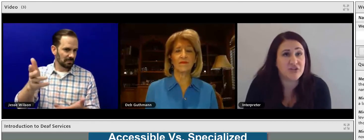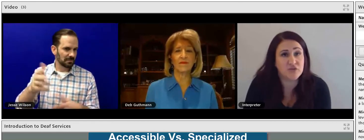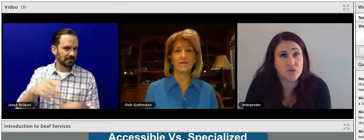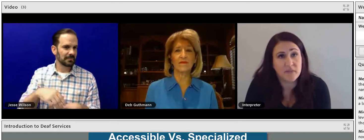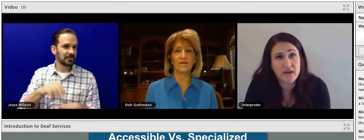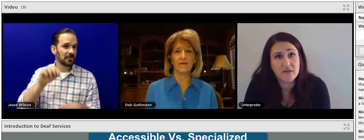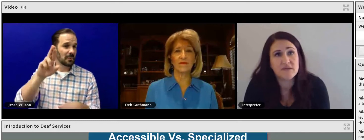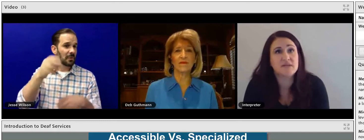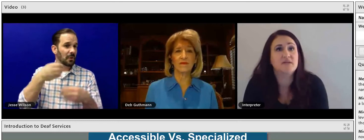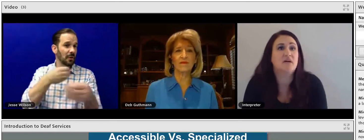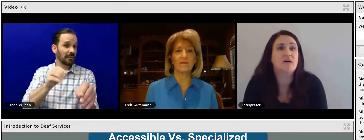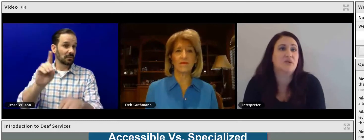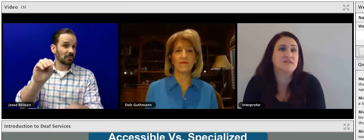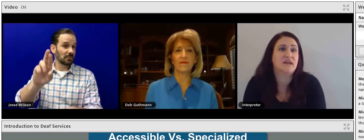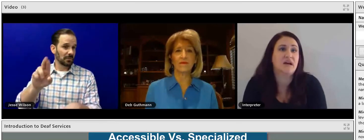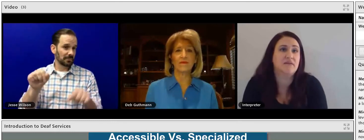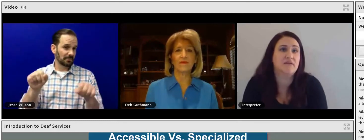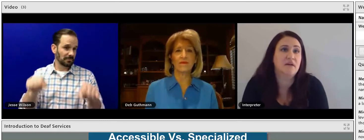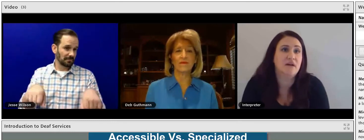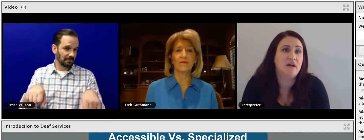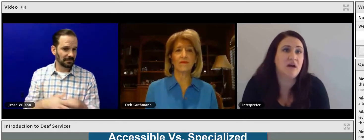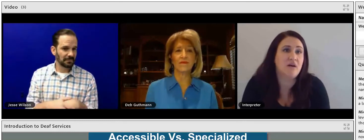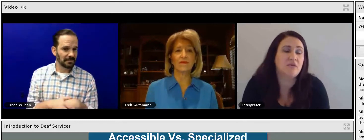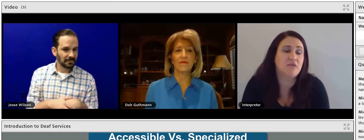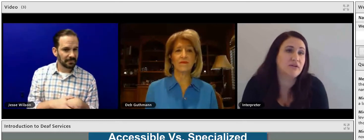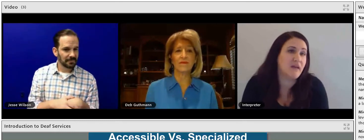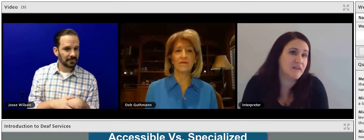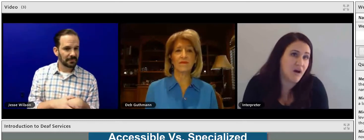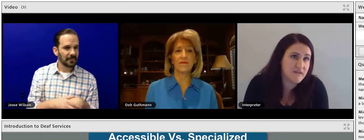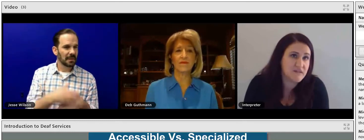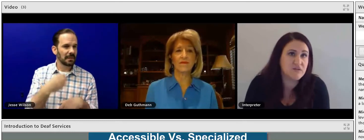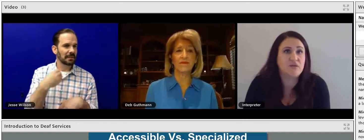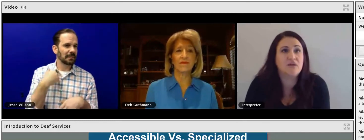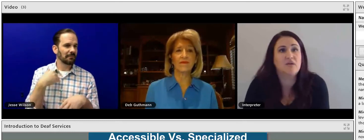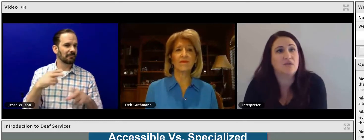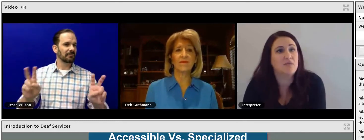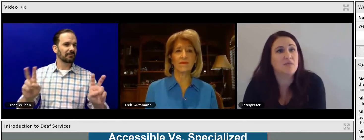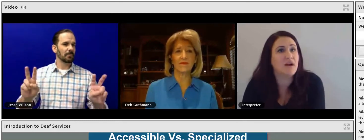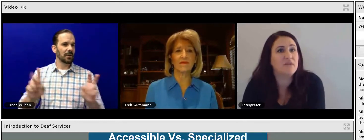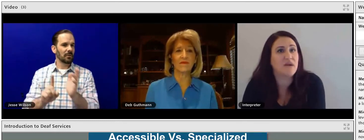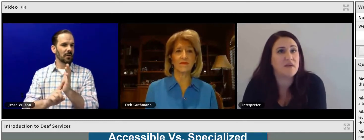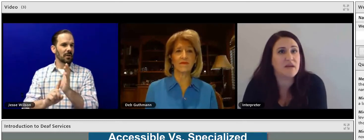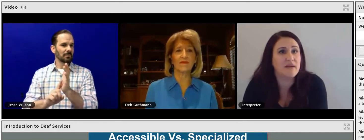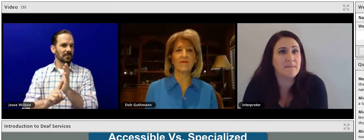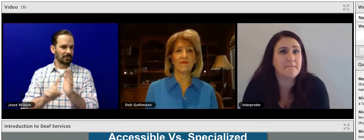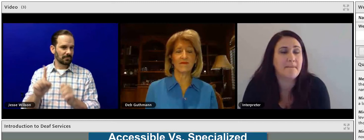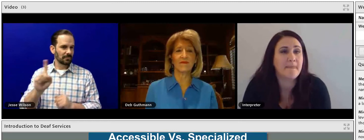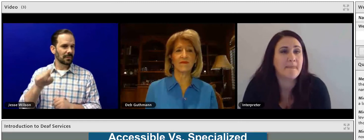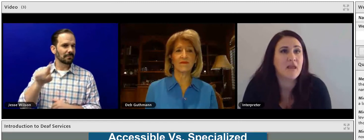Ringing flashing doorbells are important to have for like the office door or wherever it might